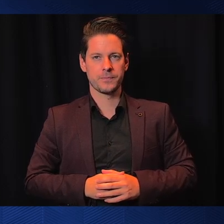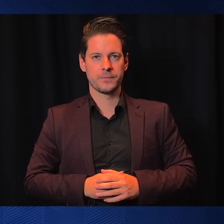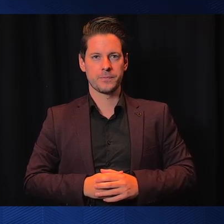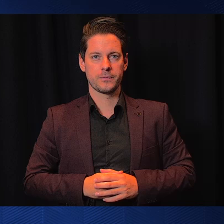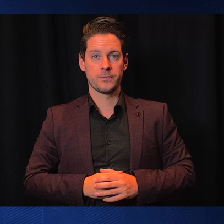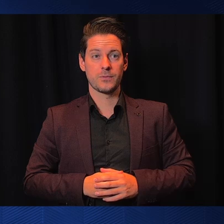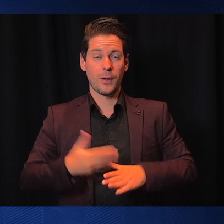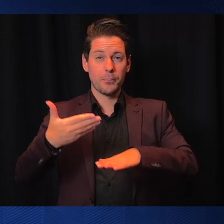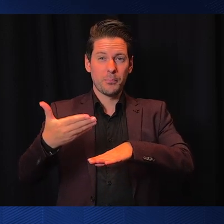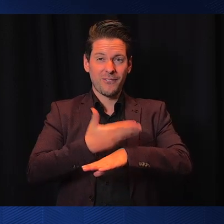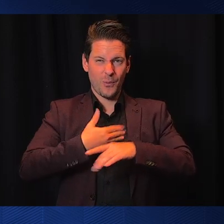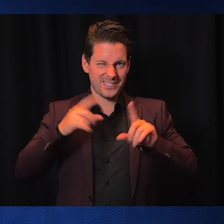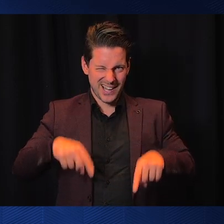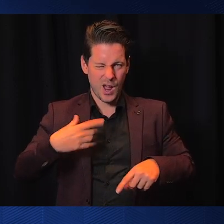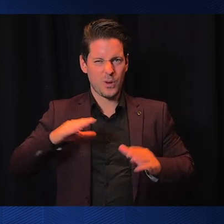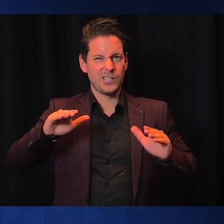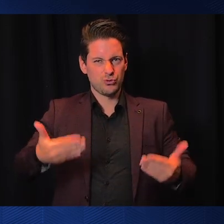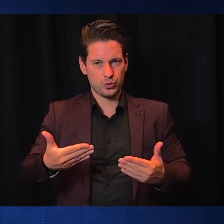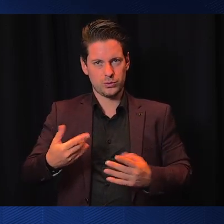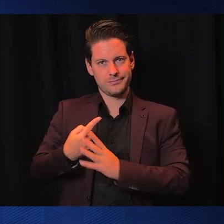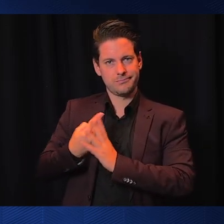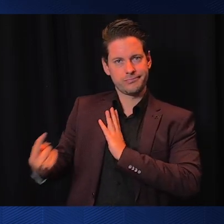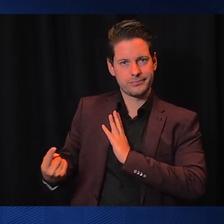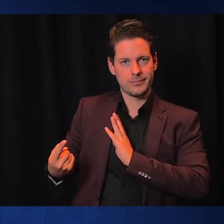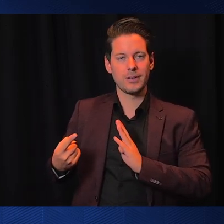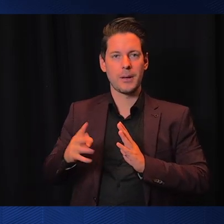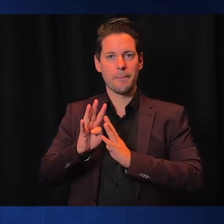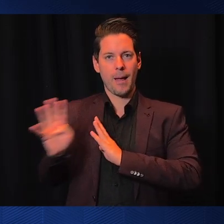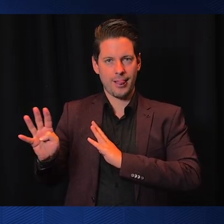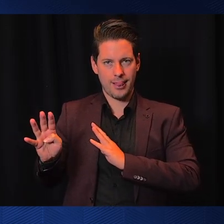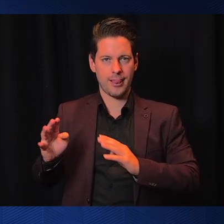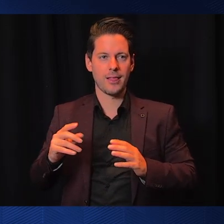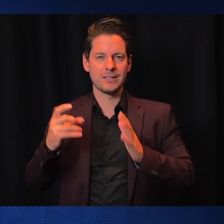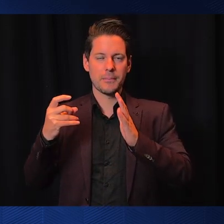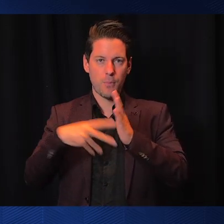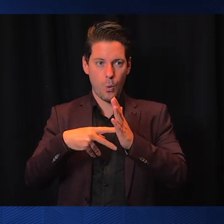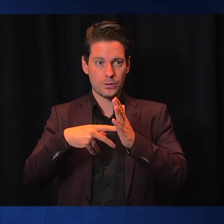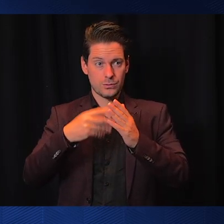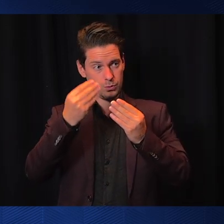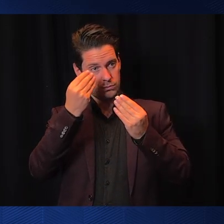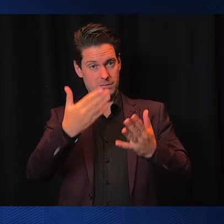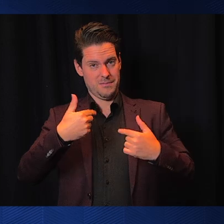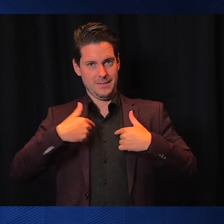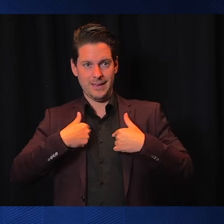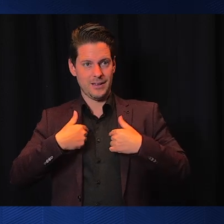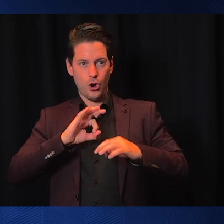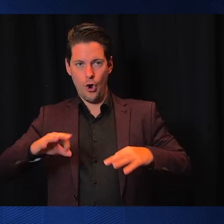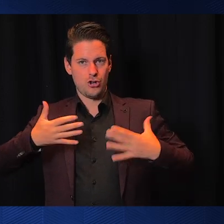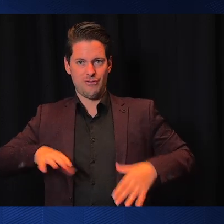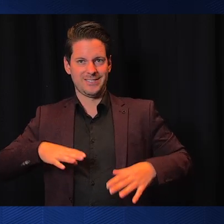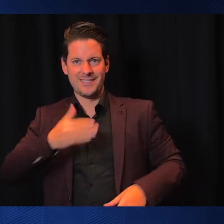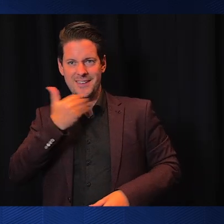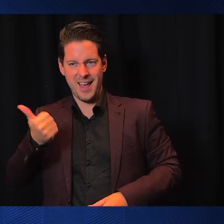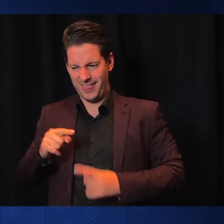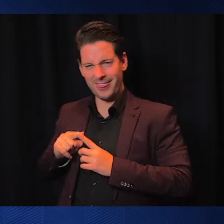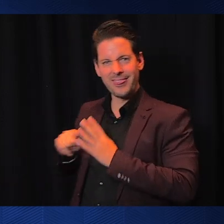So before we get going, I'd like to introduce all our panel members. I think it's important to put out there, I know that I am the least best dressed on this panel.